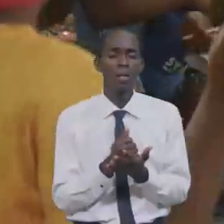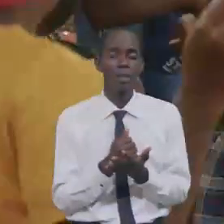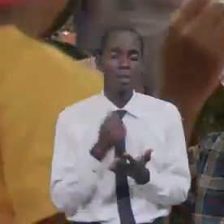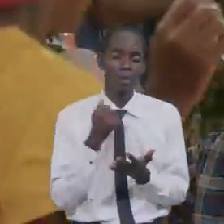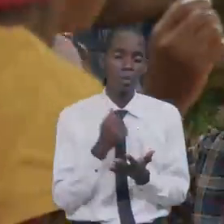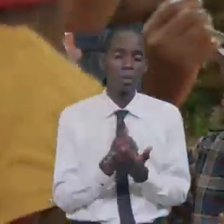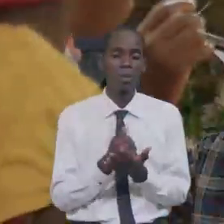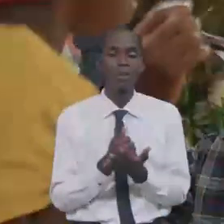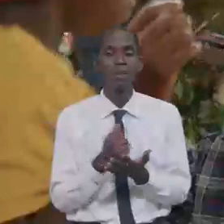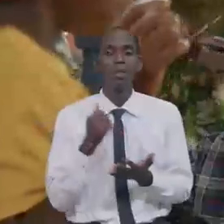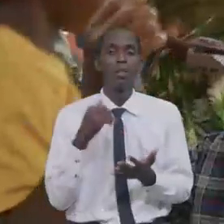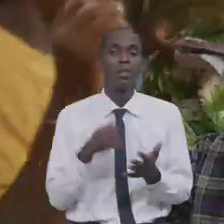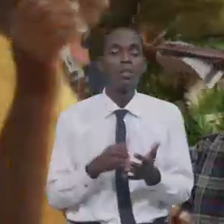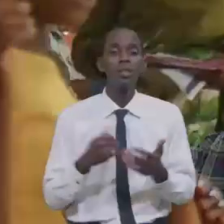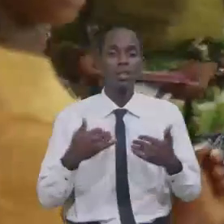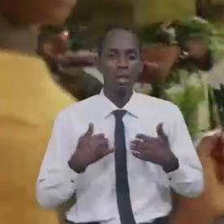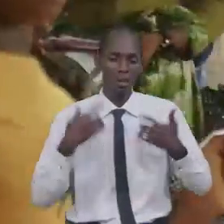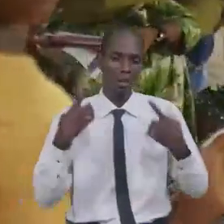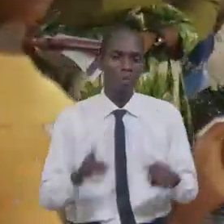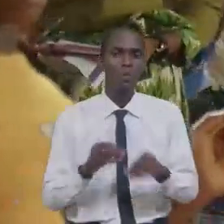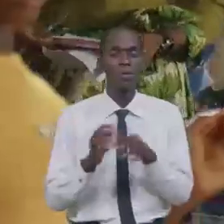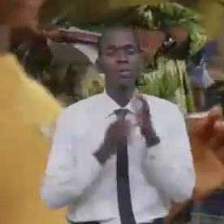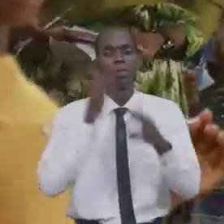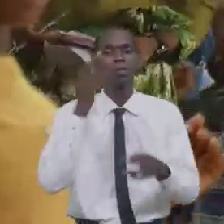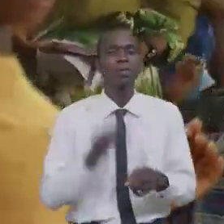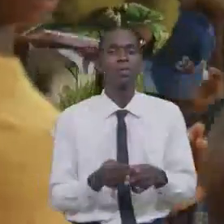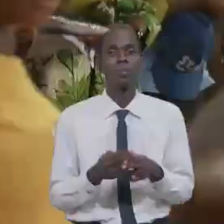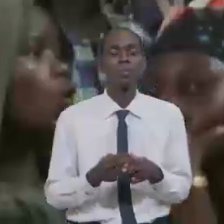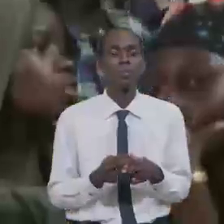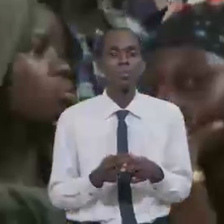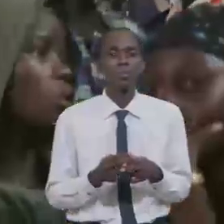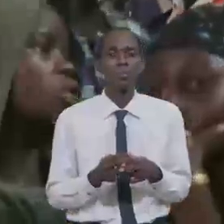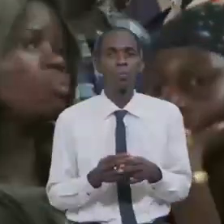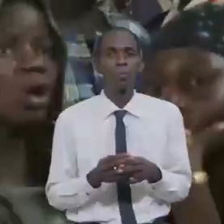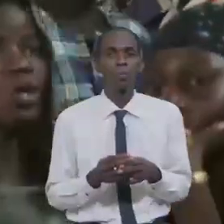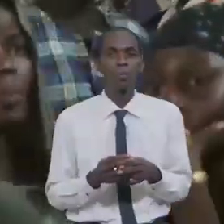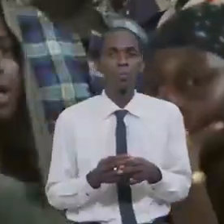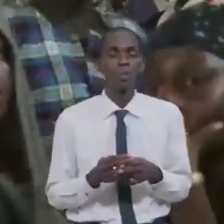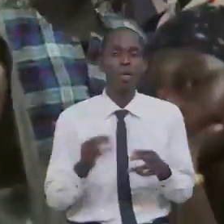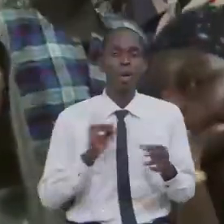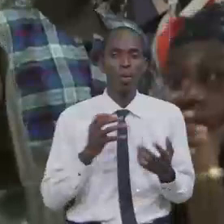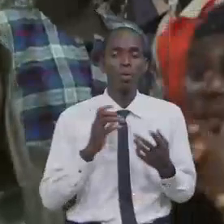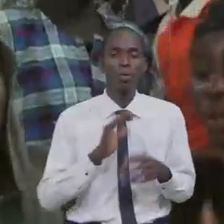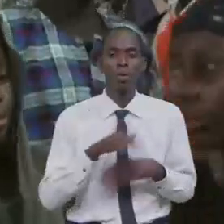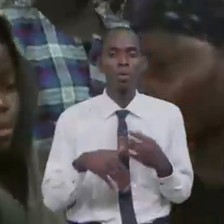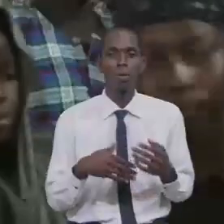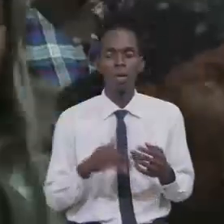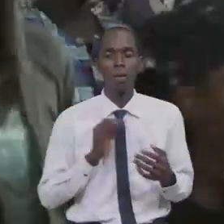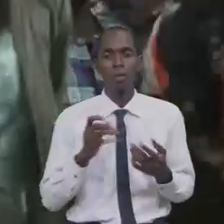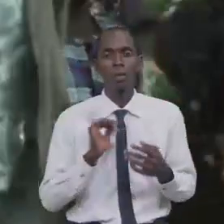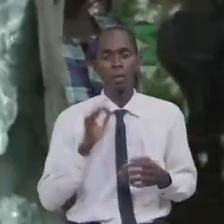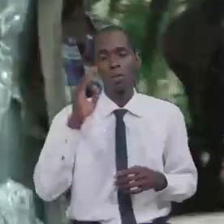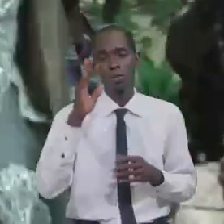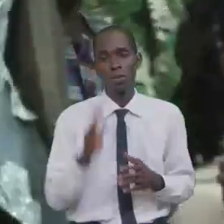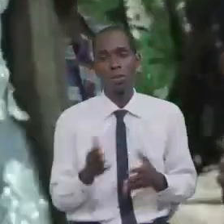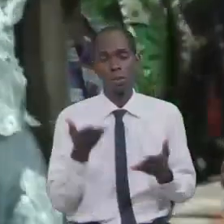Amen. It is done. We call on our moderating minister tonight to come and help us